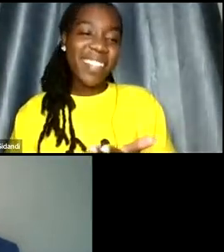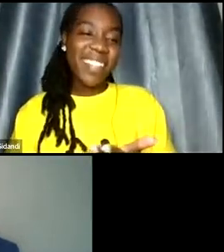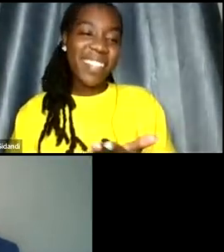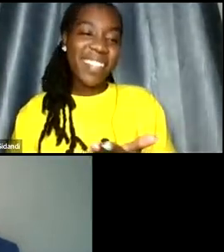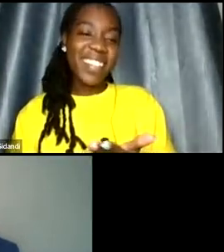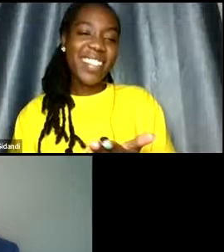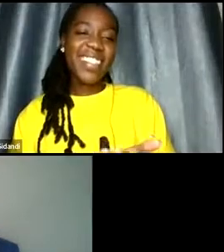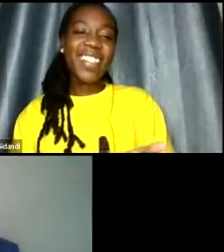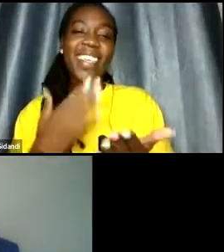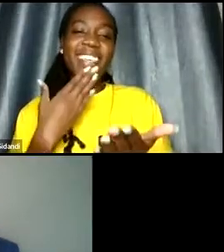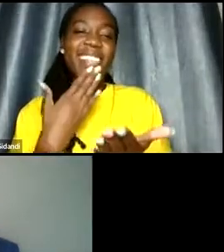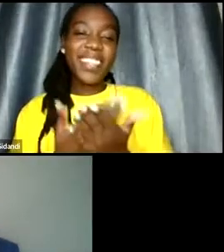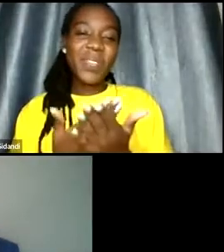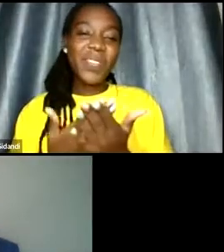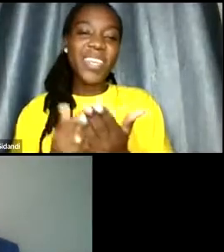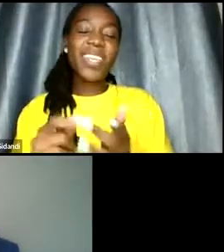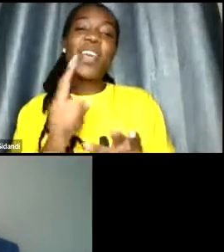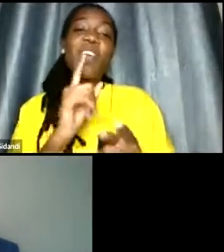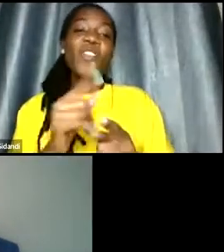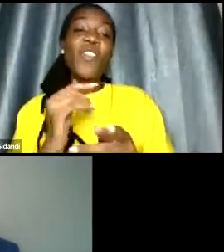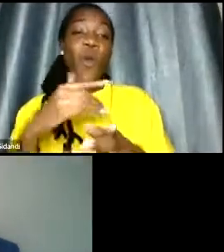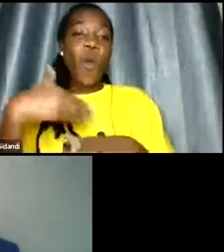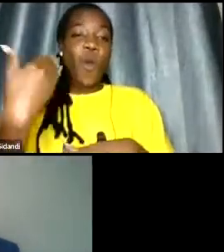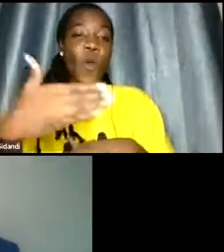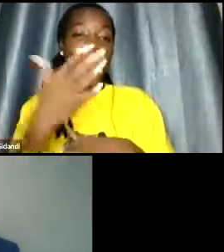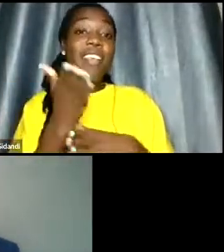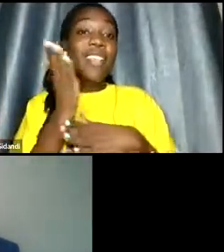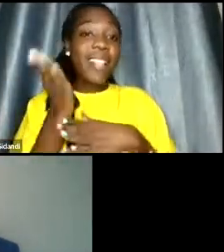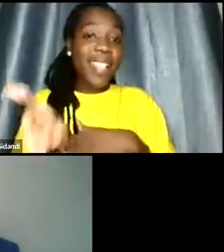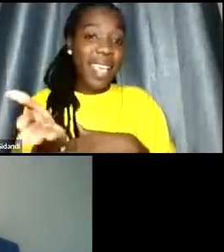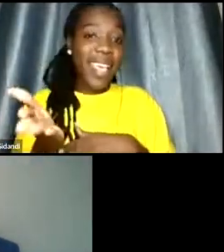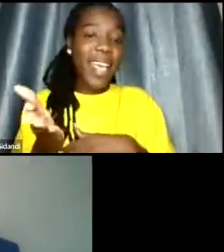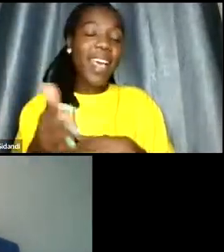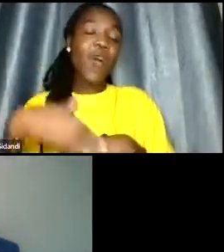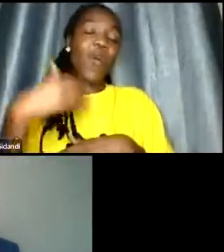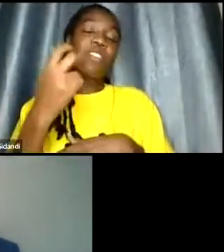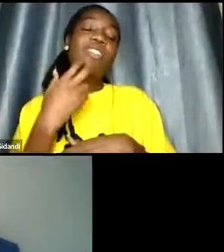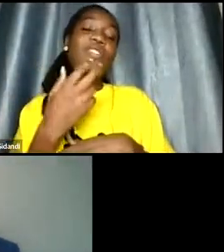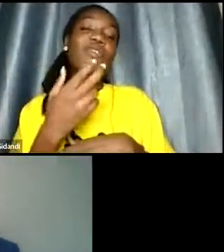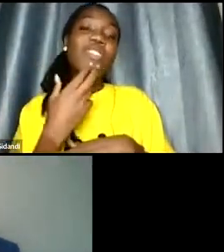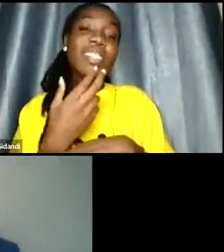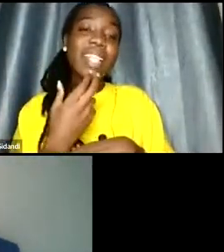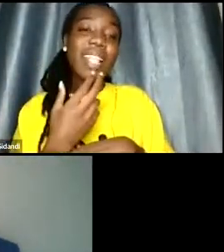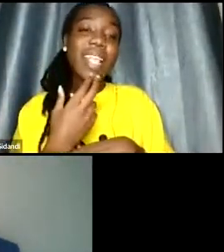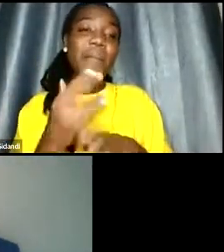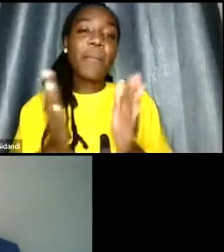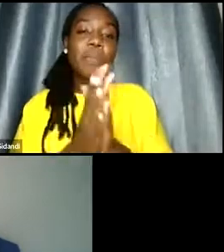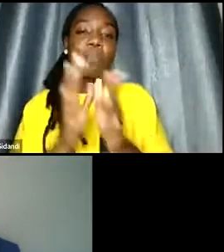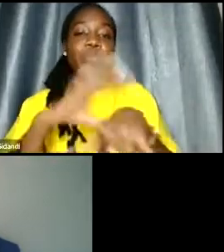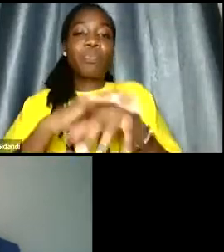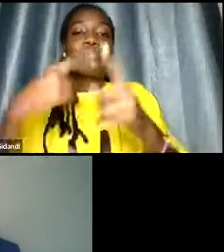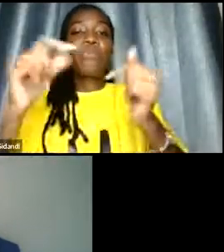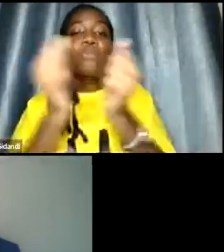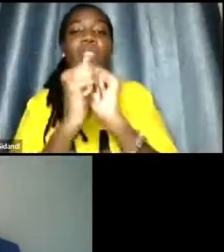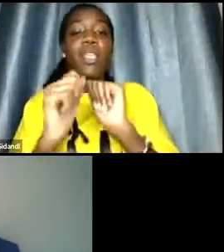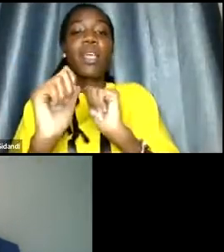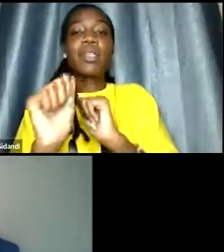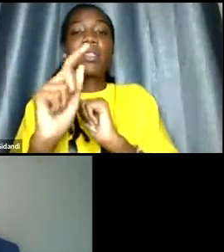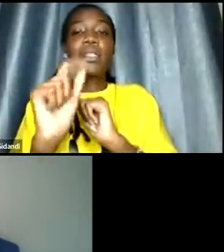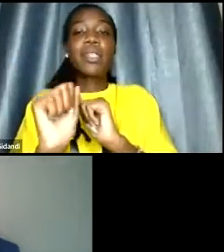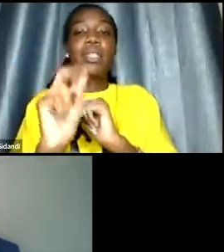Thank you so much. She's normally here every Tuesday to make sure that Atara Get It Right with Atara Solutions remains